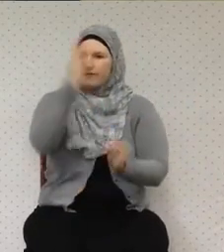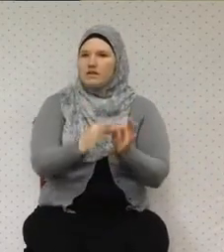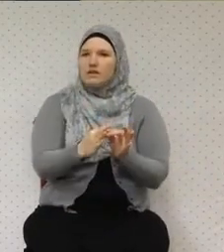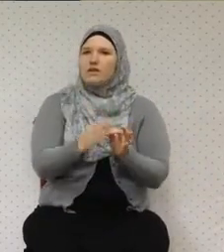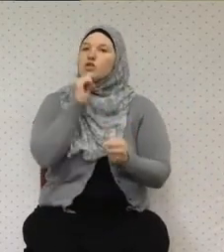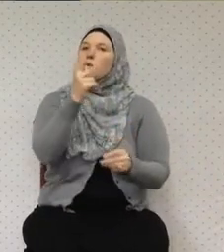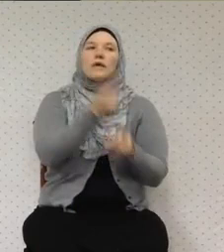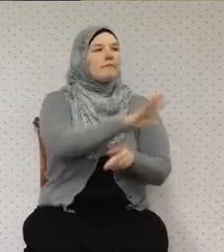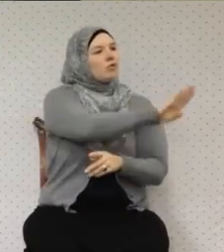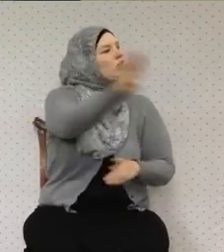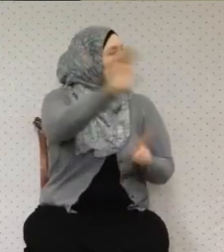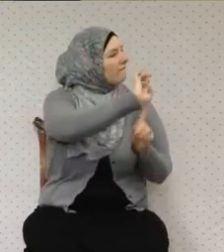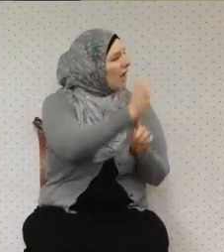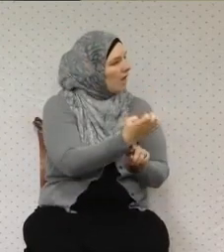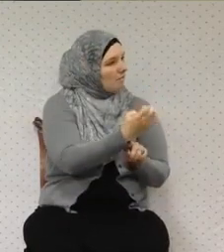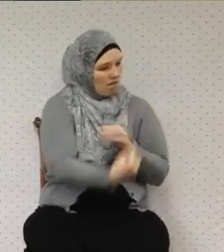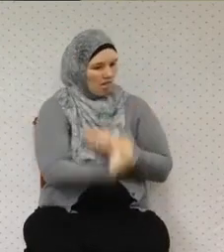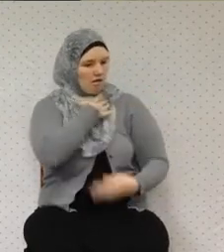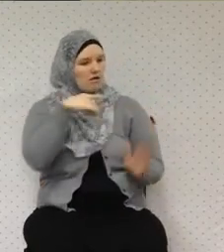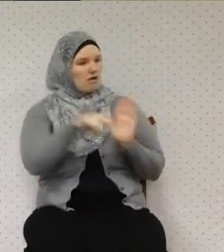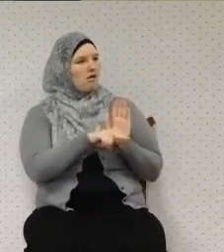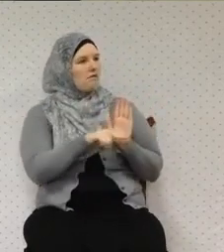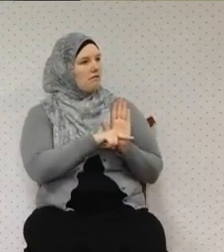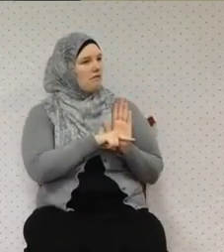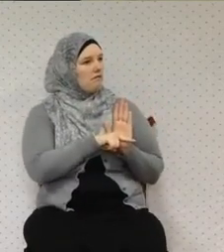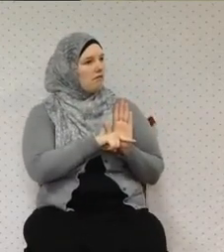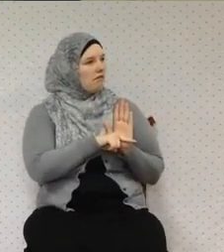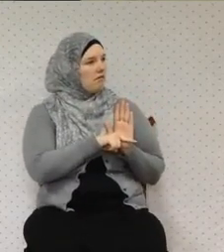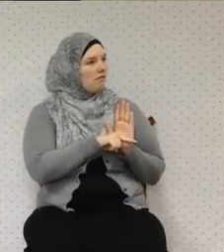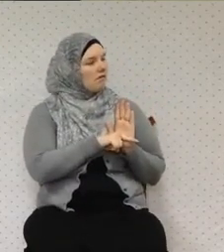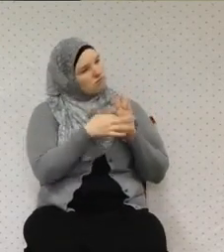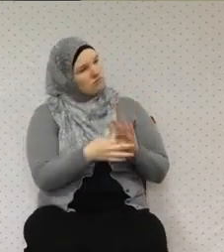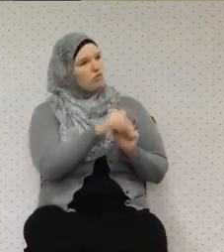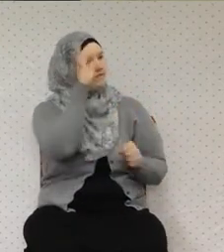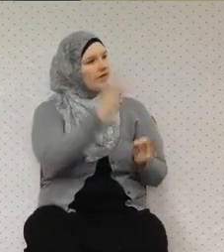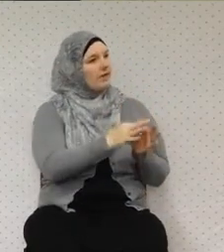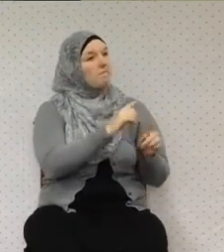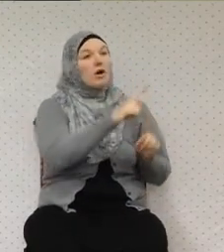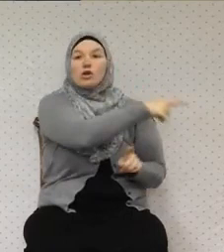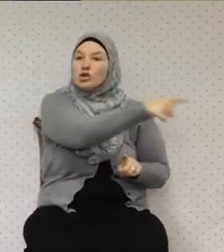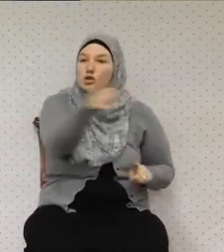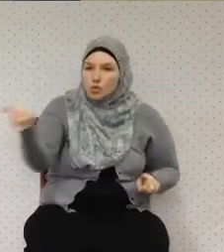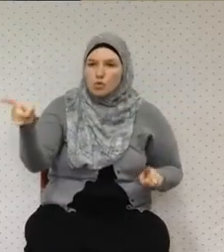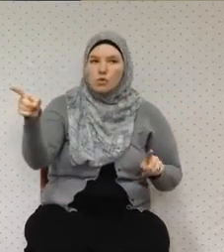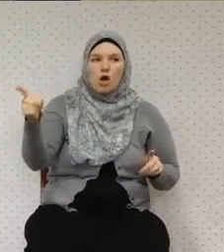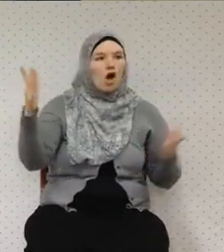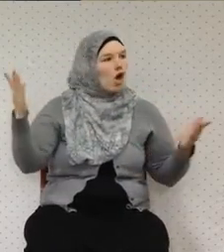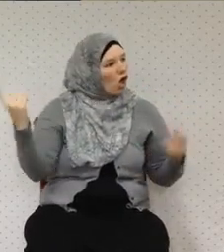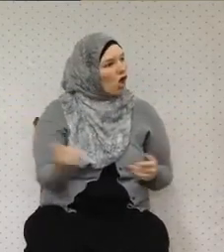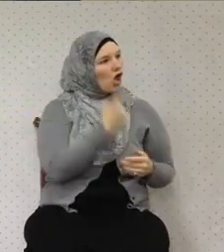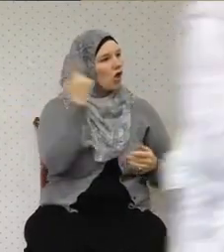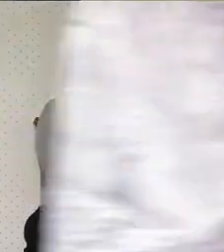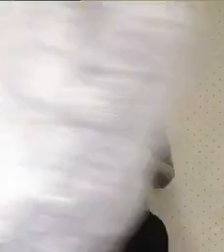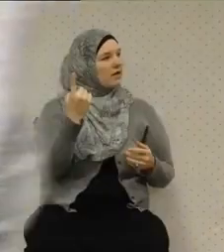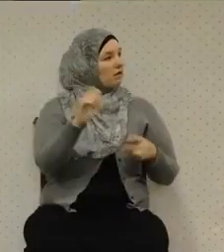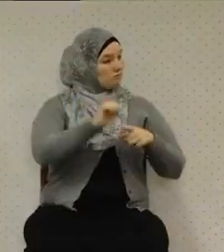Don't keep your environment hurting you as far as your faith is concerned. But you keep benefiting your